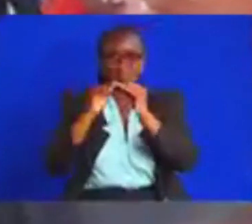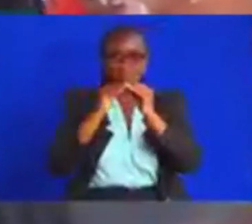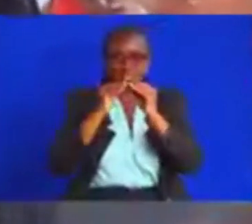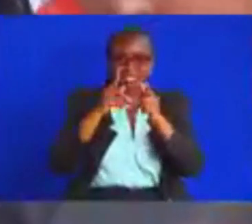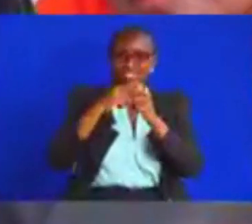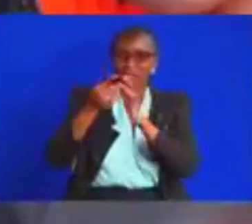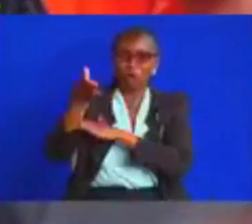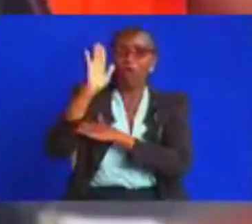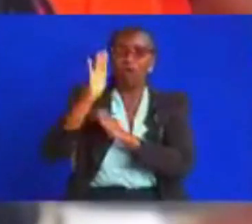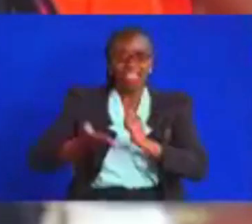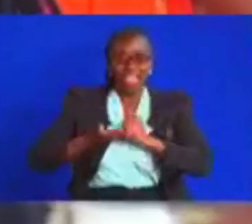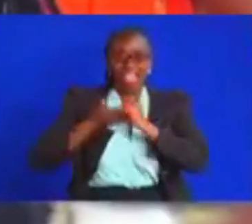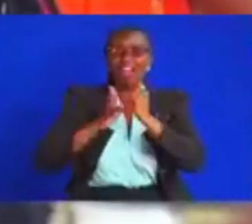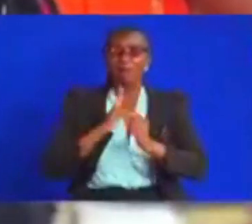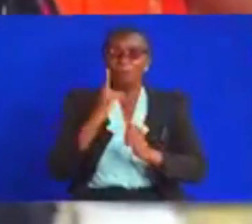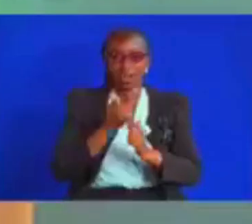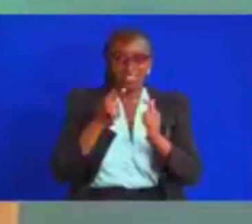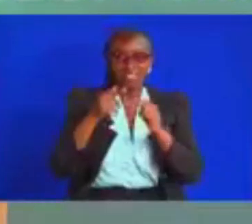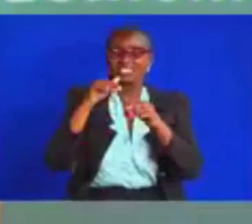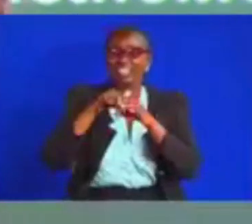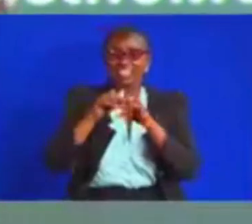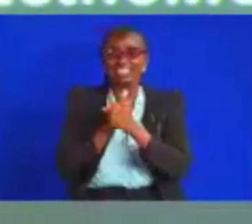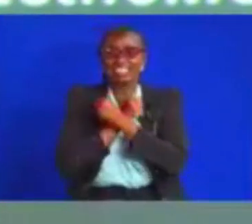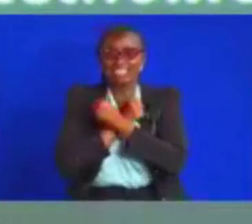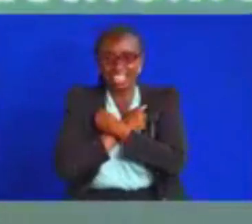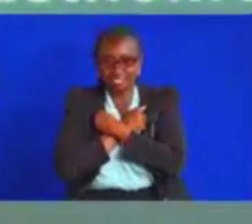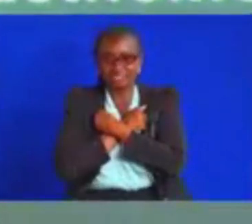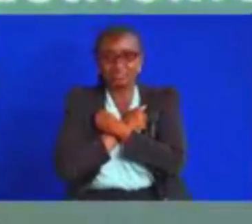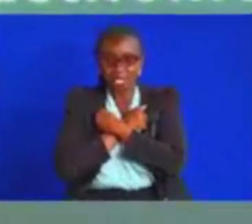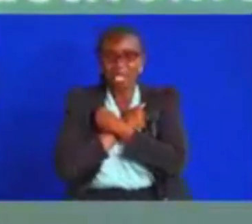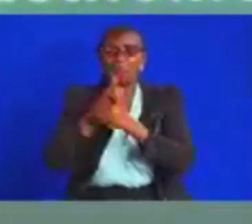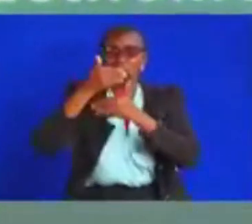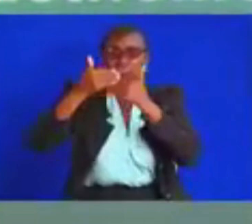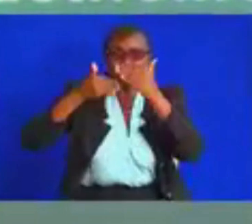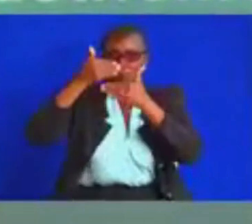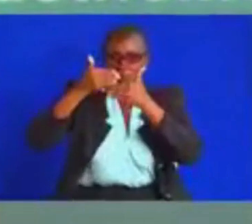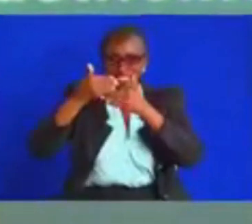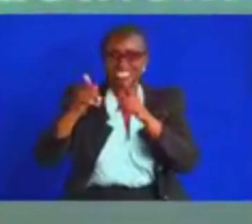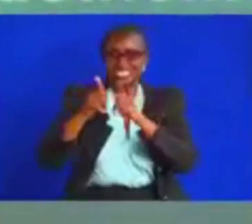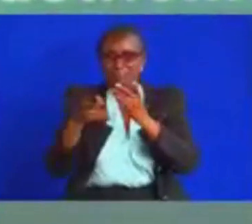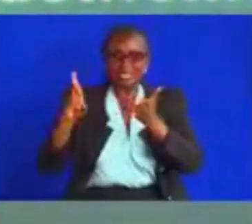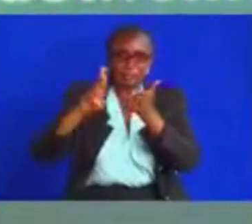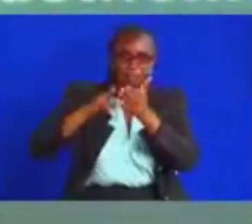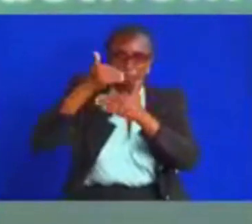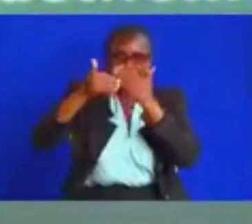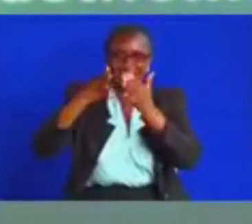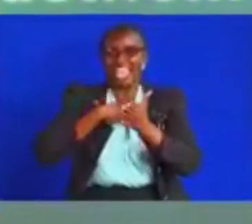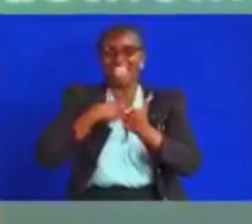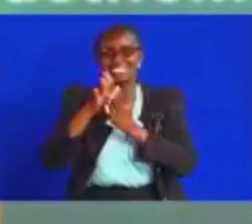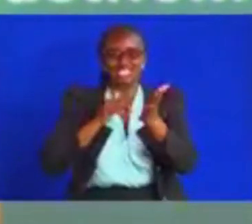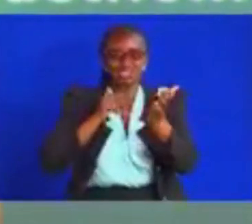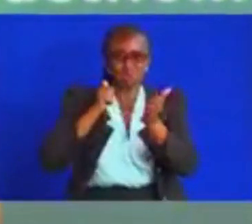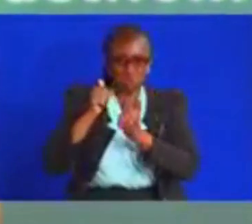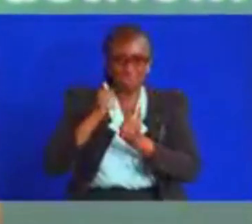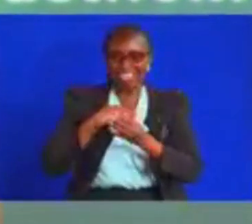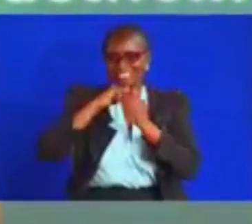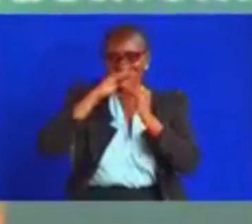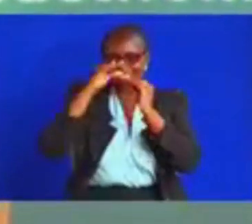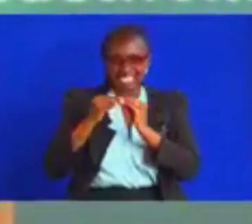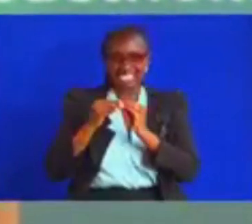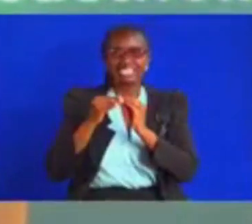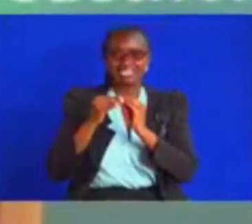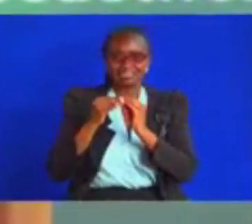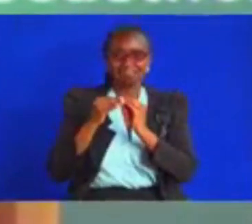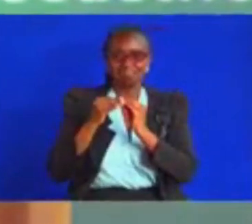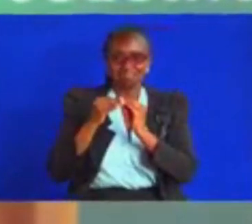is helping us to, in love, correct, build, rebuild, destroy, reform, and